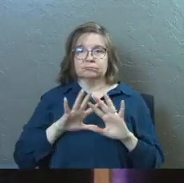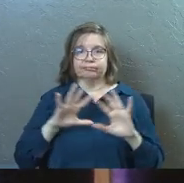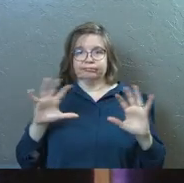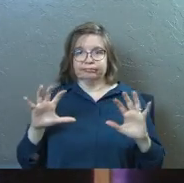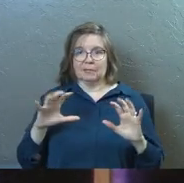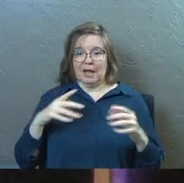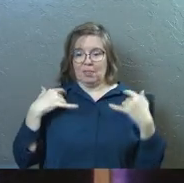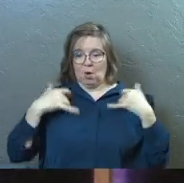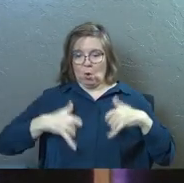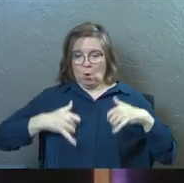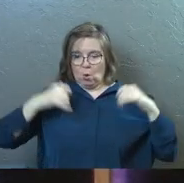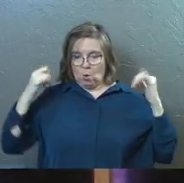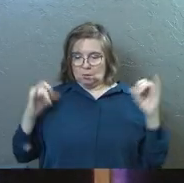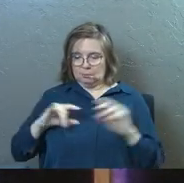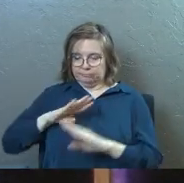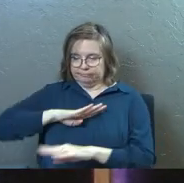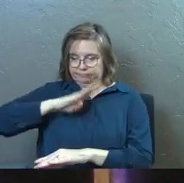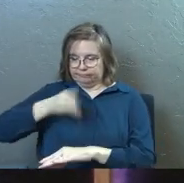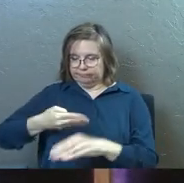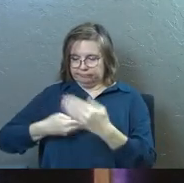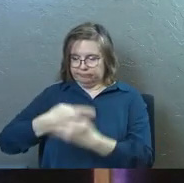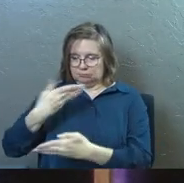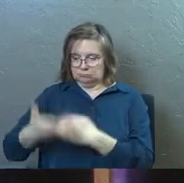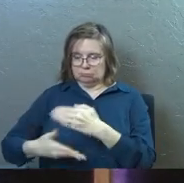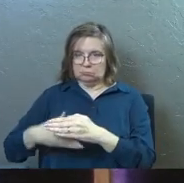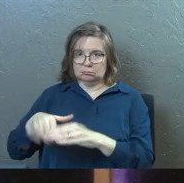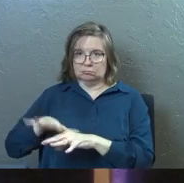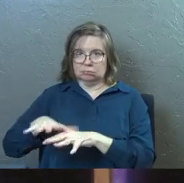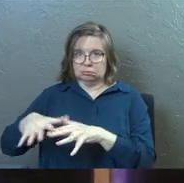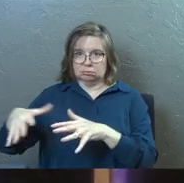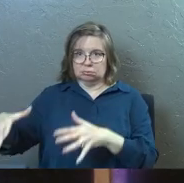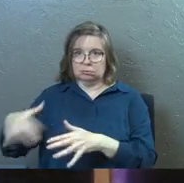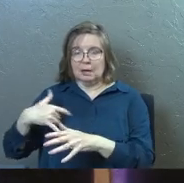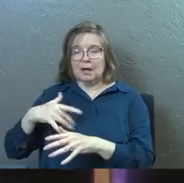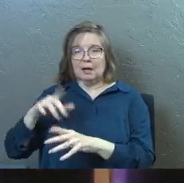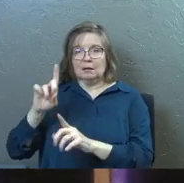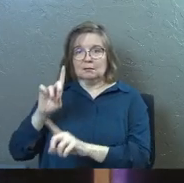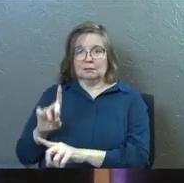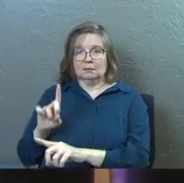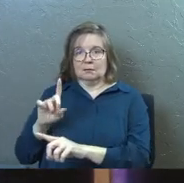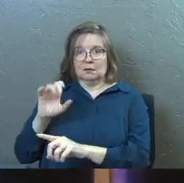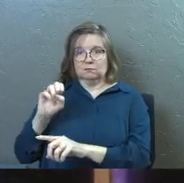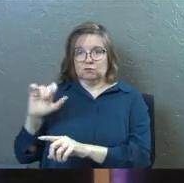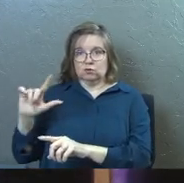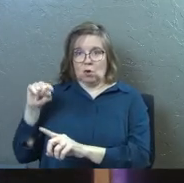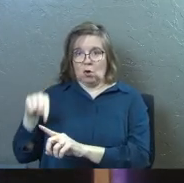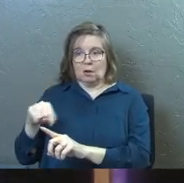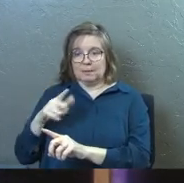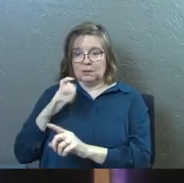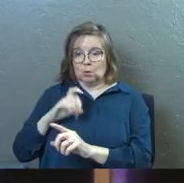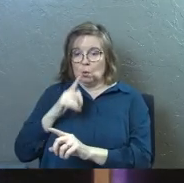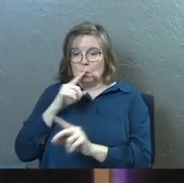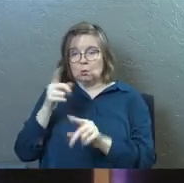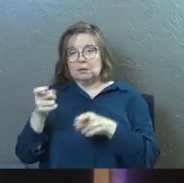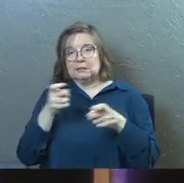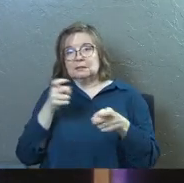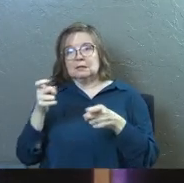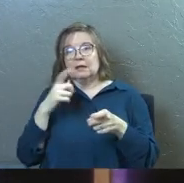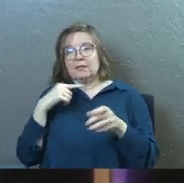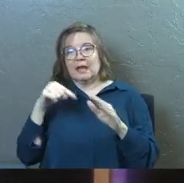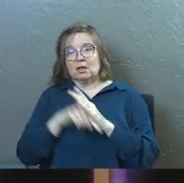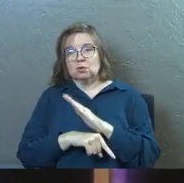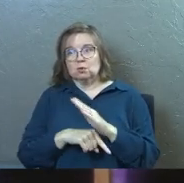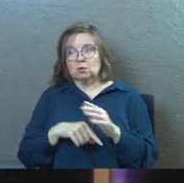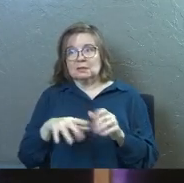they laid their coats at the feet of a young man named Saul. They did that because it was their custom for the person who was overseeing the